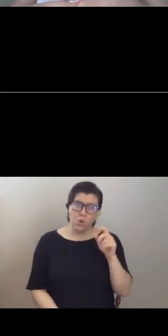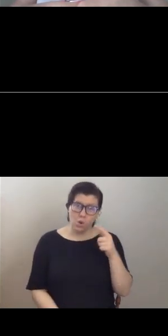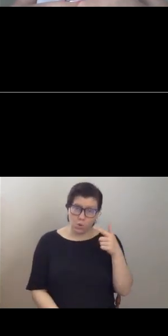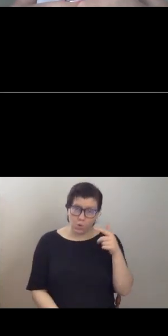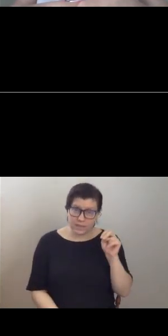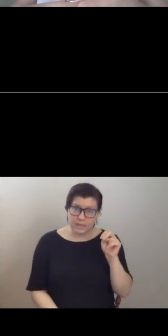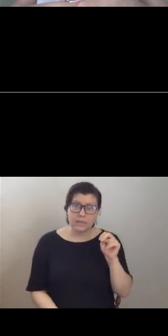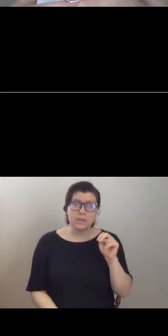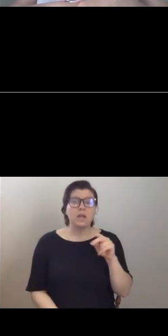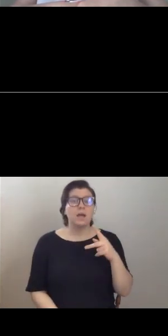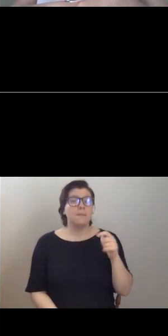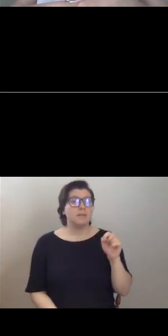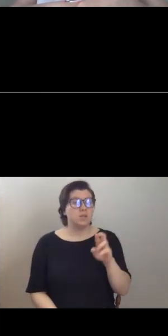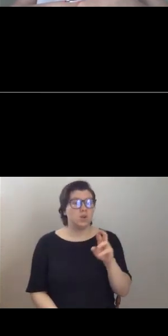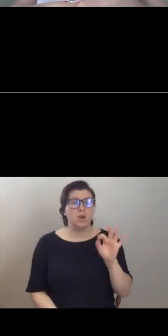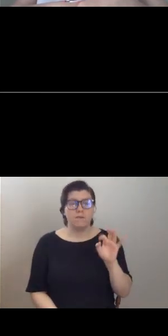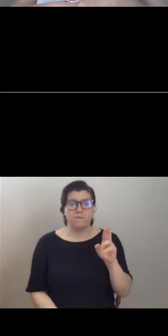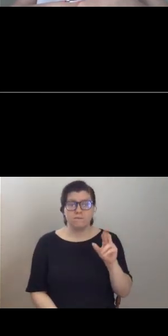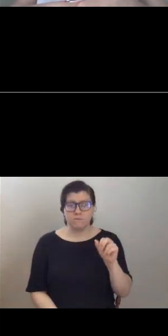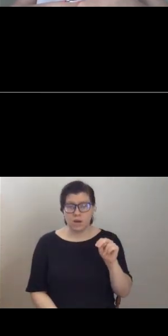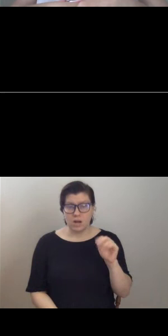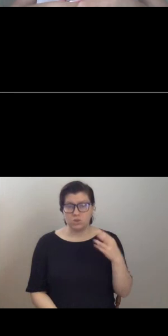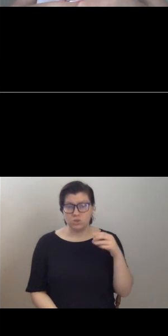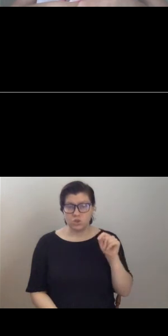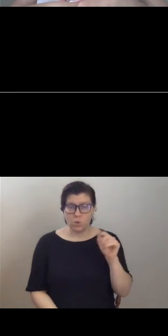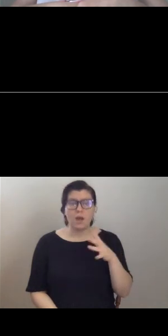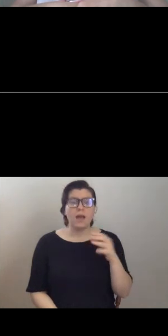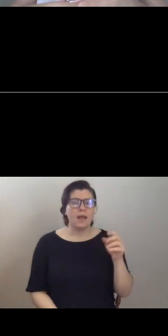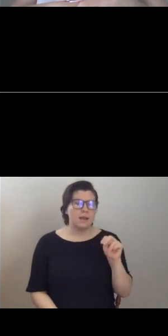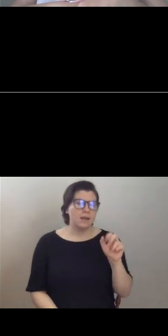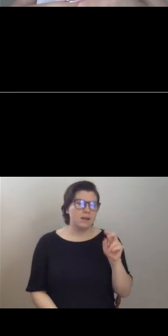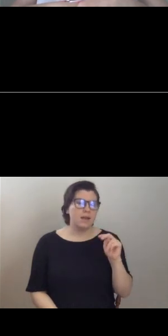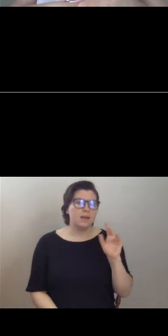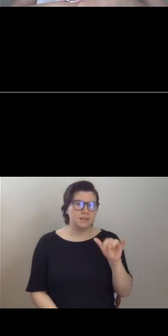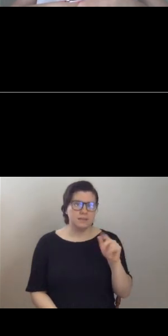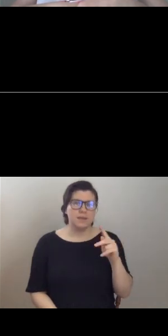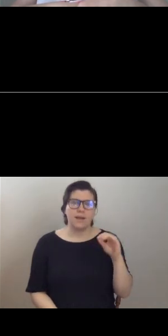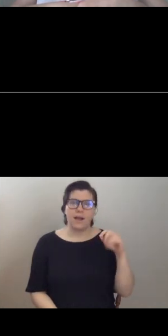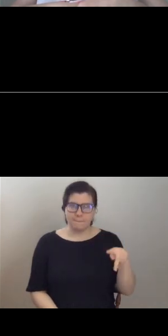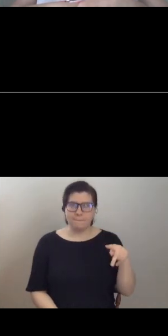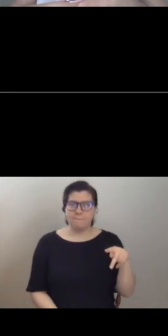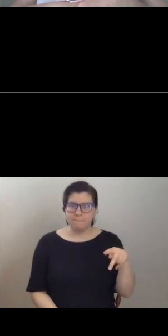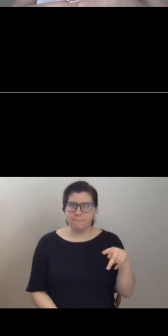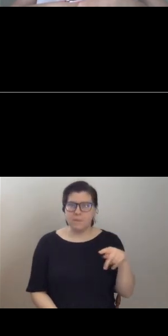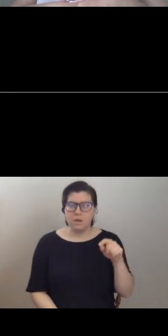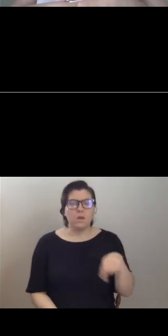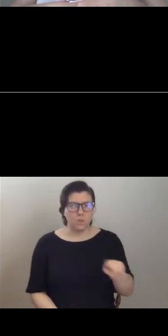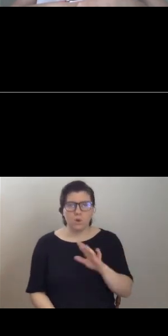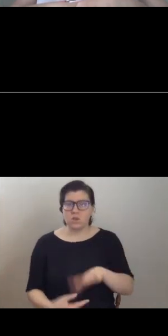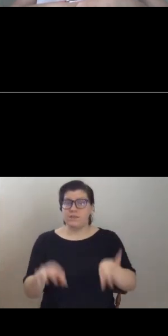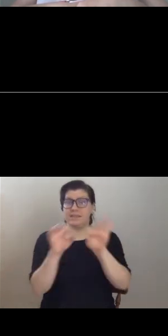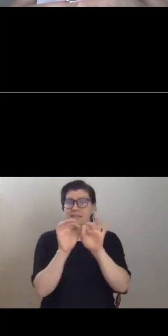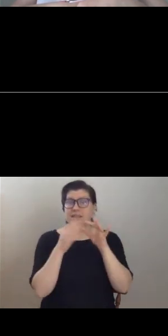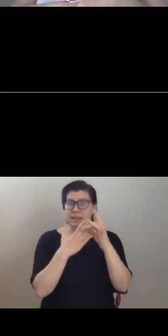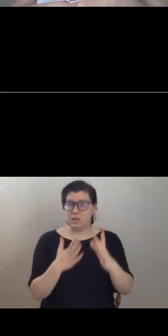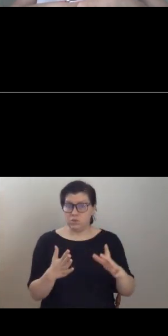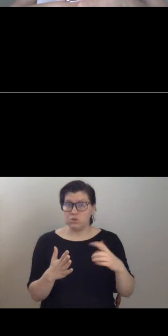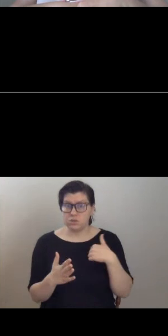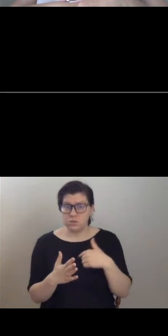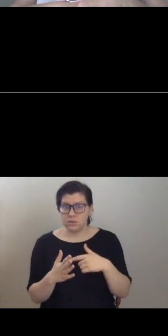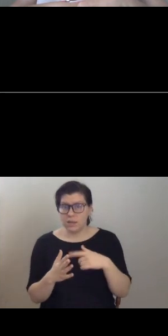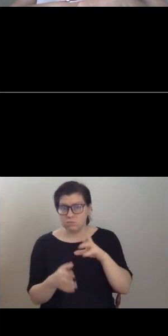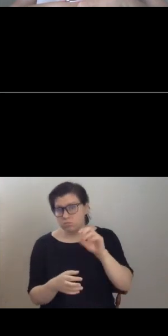Peter Franchot, and State Treasurer Nancy Kopp. And these are kind of those key leaders that you were speaking to, Rob,